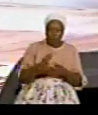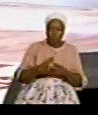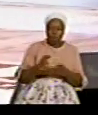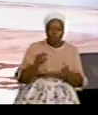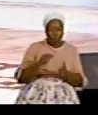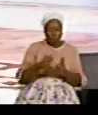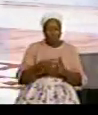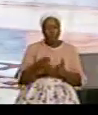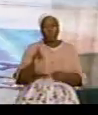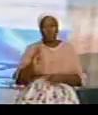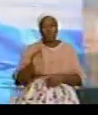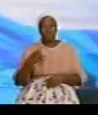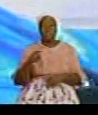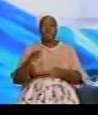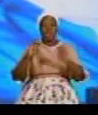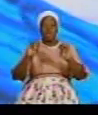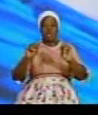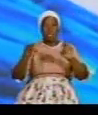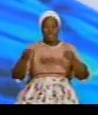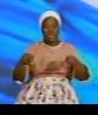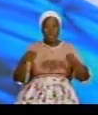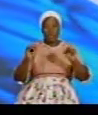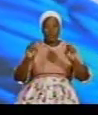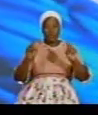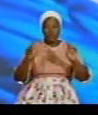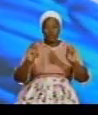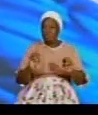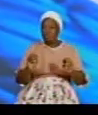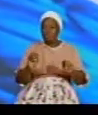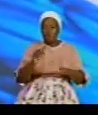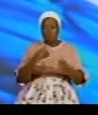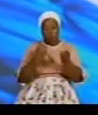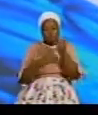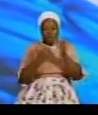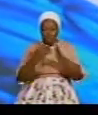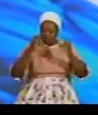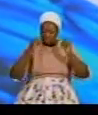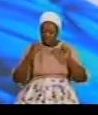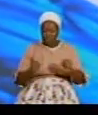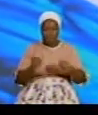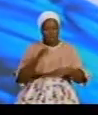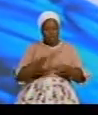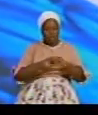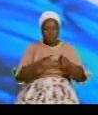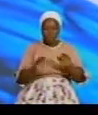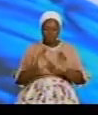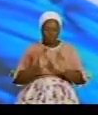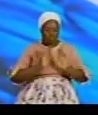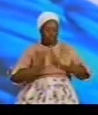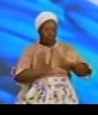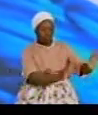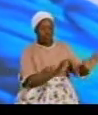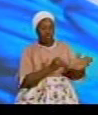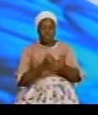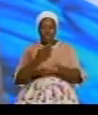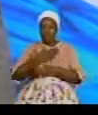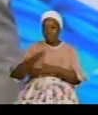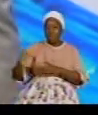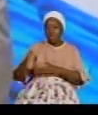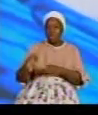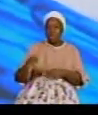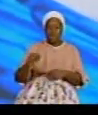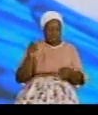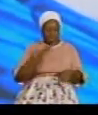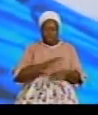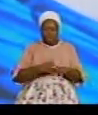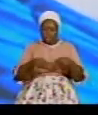epistles. Hold it fast. Don't negate that. Don't push that away. Jesus